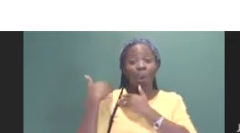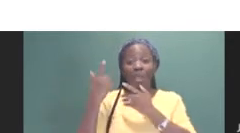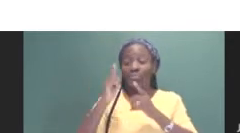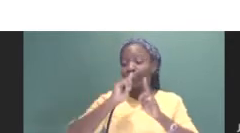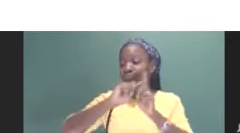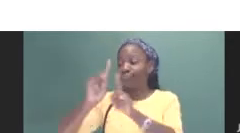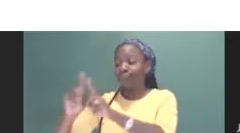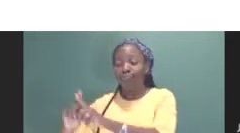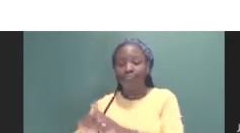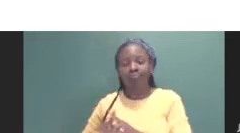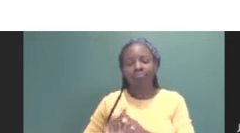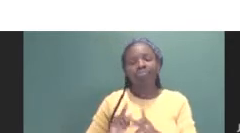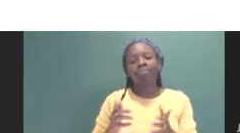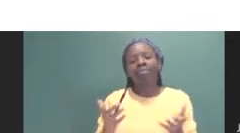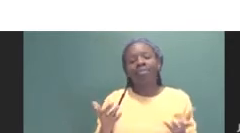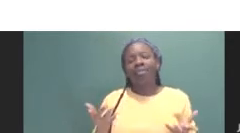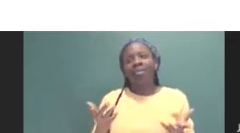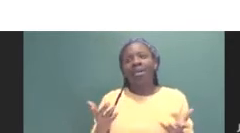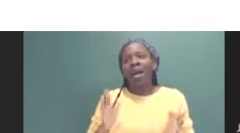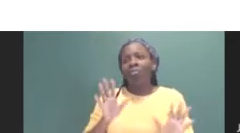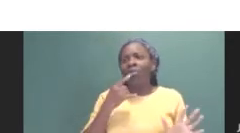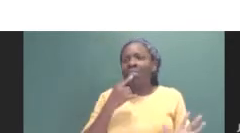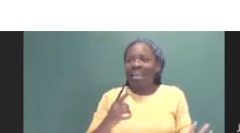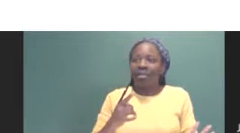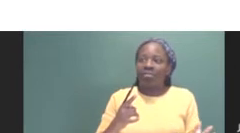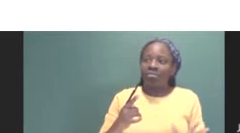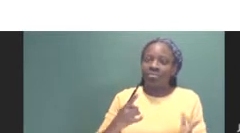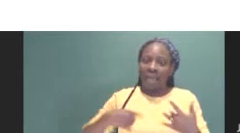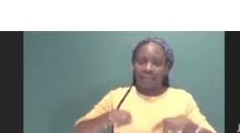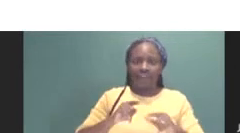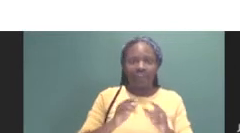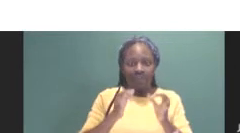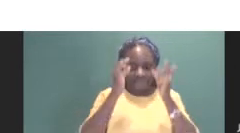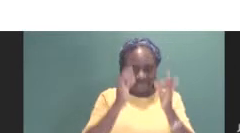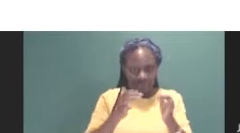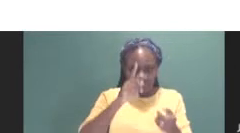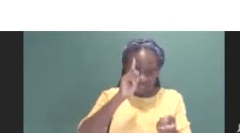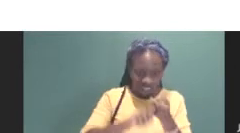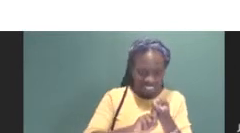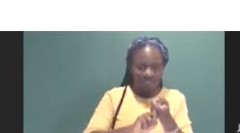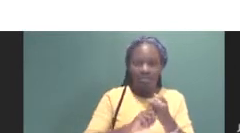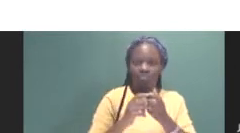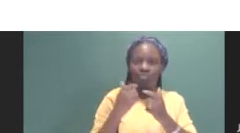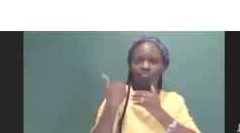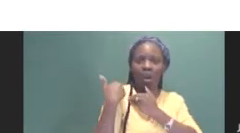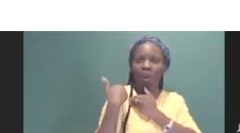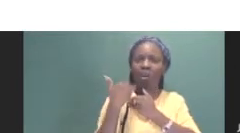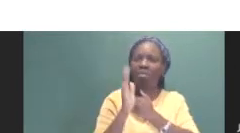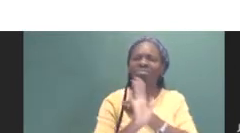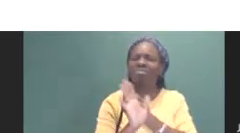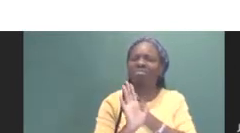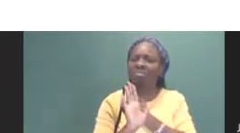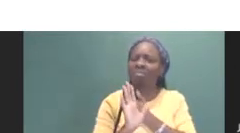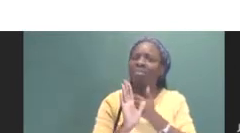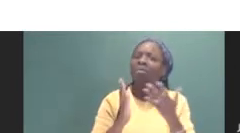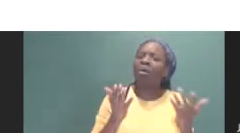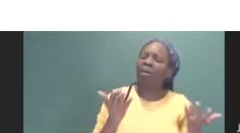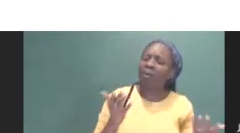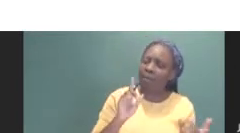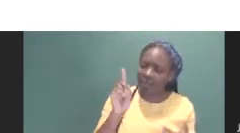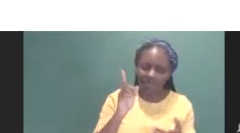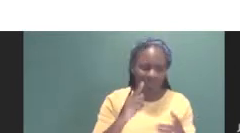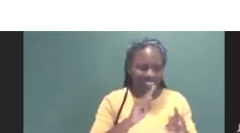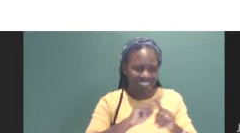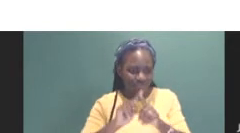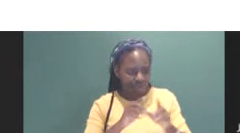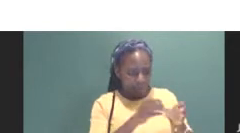not very, I wouldn't say hard and fast roles, but these were more or less different roles that the partners played.